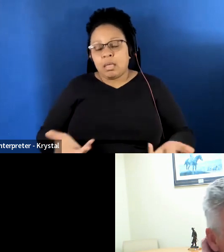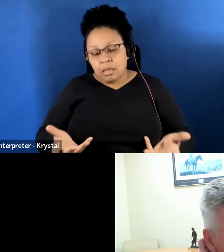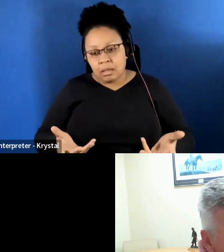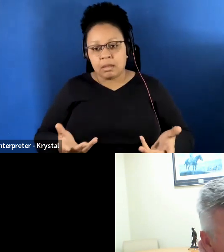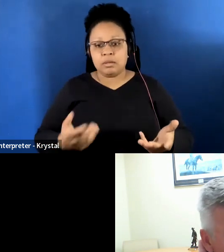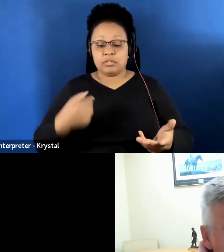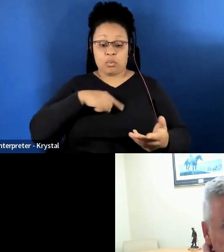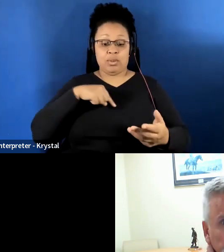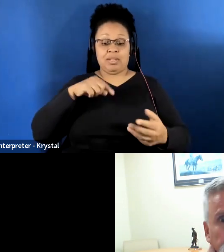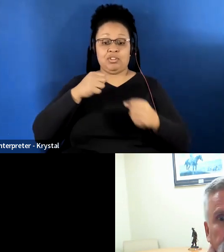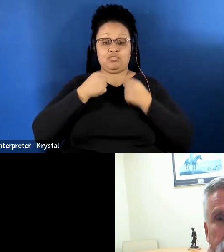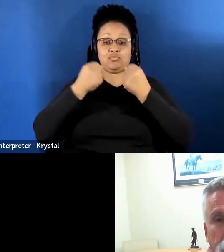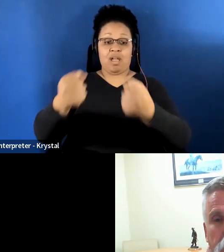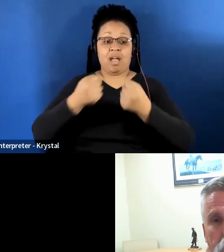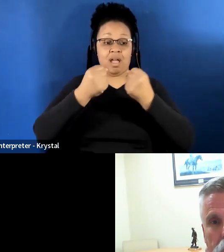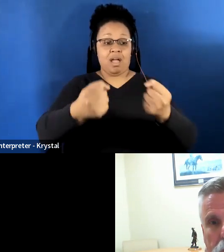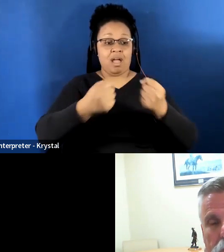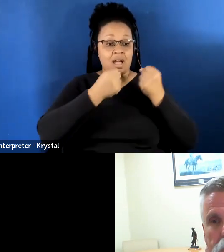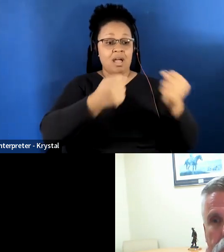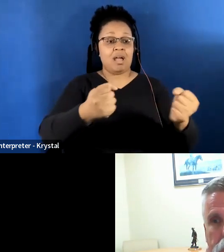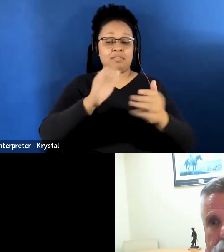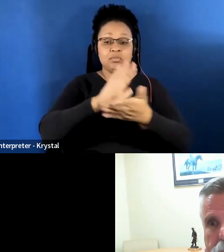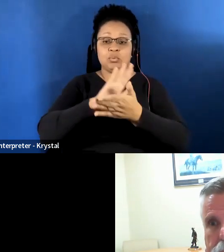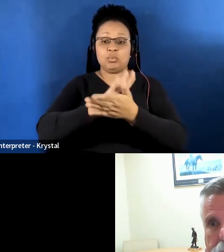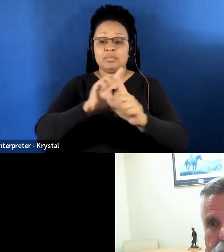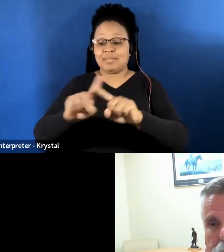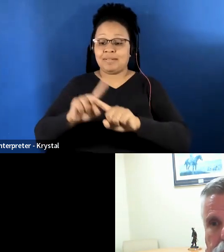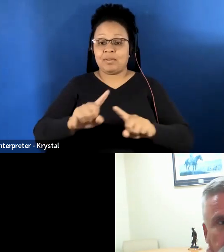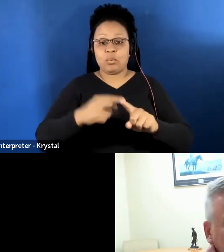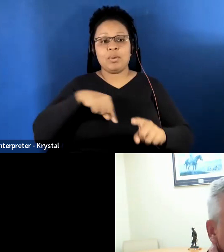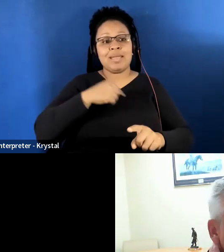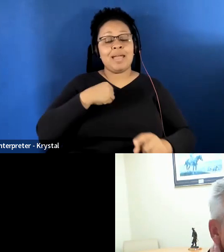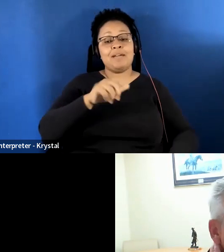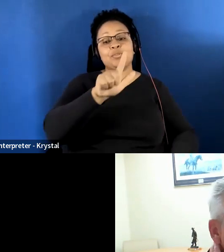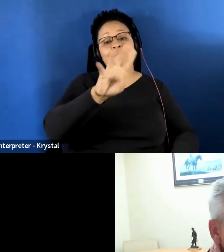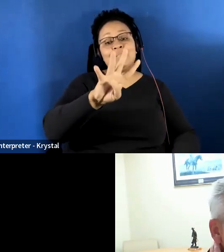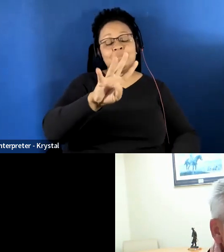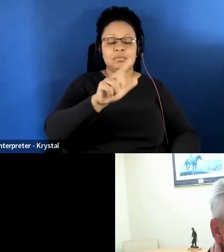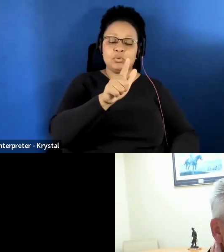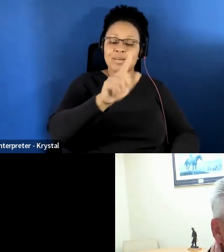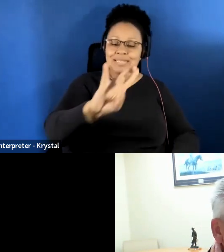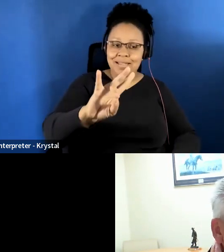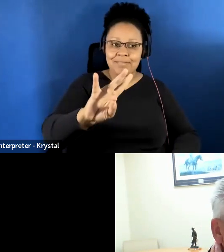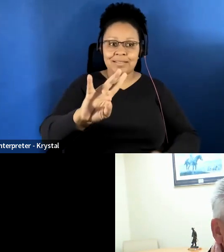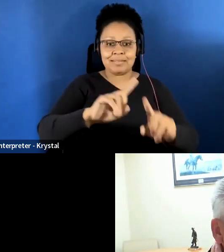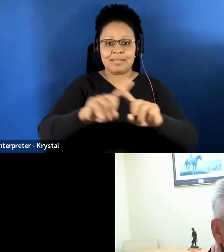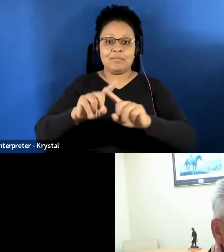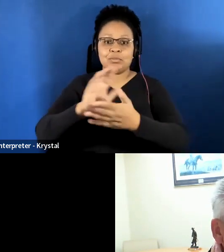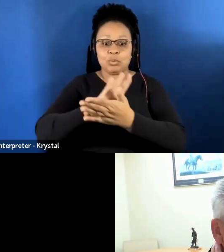And so we have 27 different schools and only 4 people driving to those